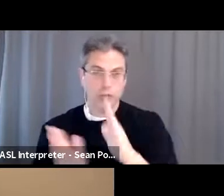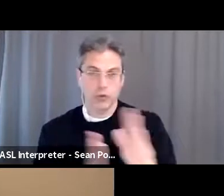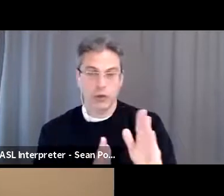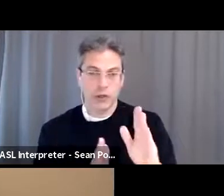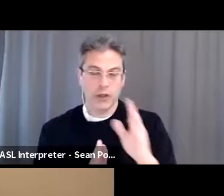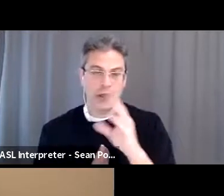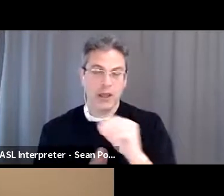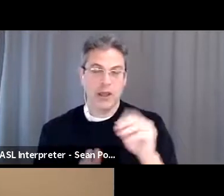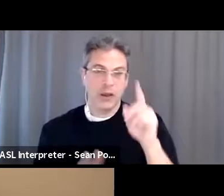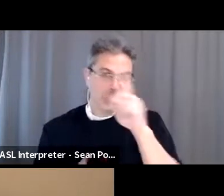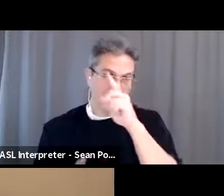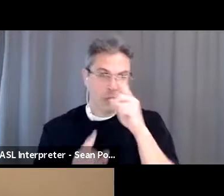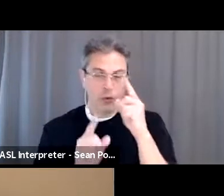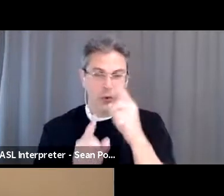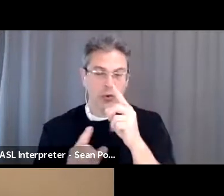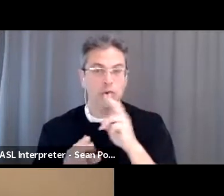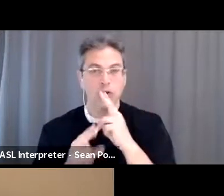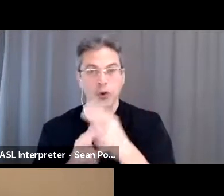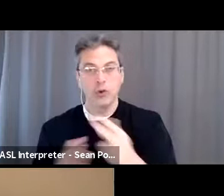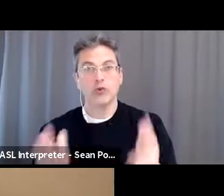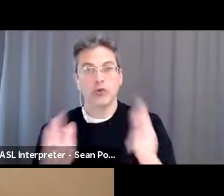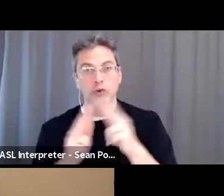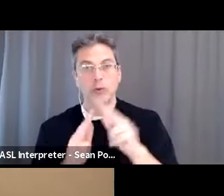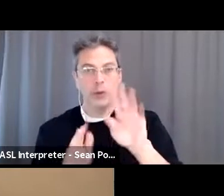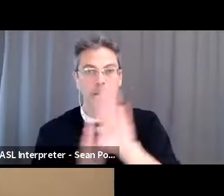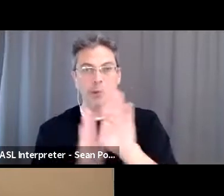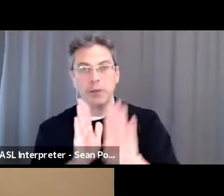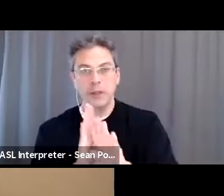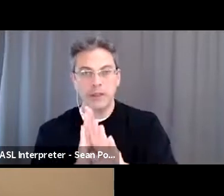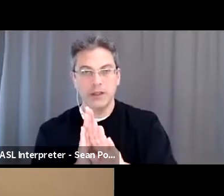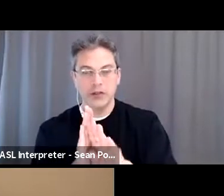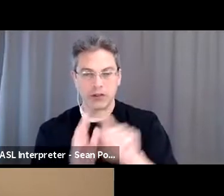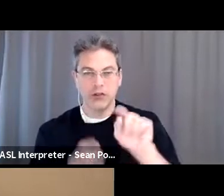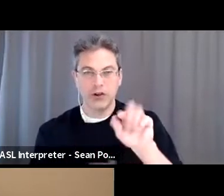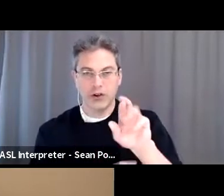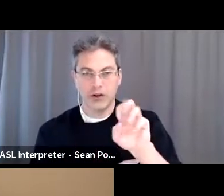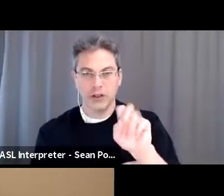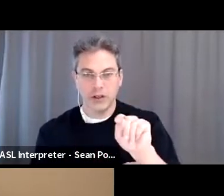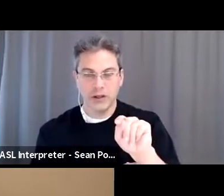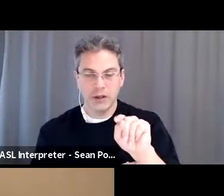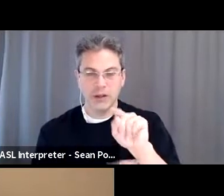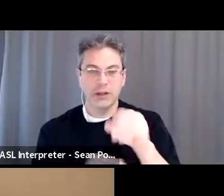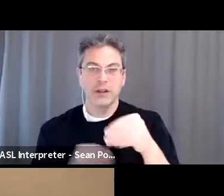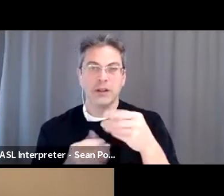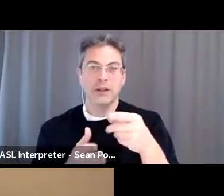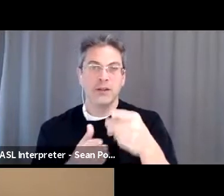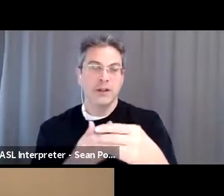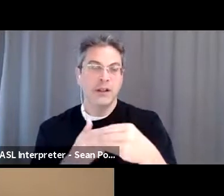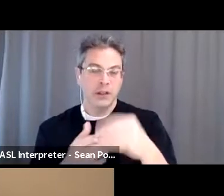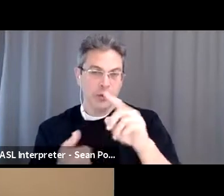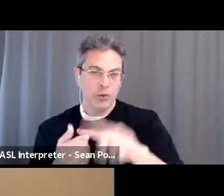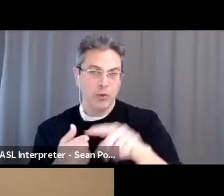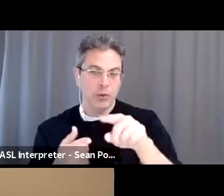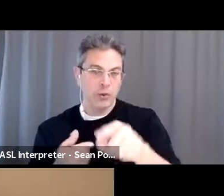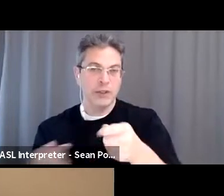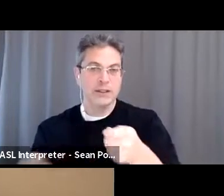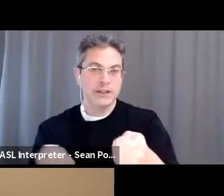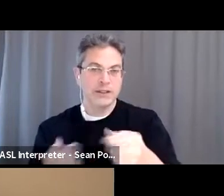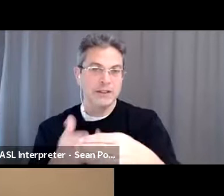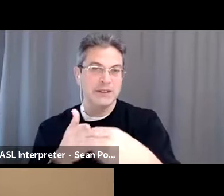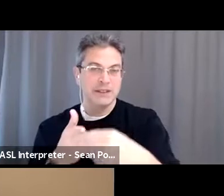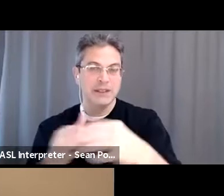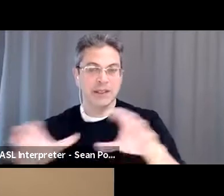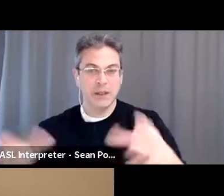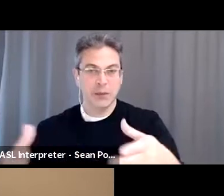billion target. He provides leadership to the Secretariat of the Global Action Plan for Healthy Lives and Well-Being